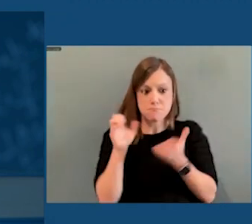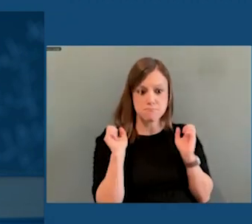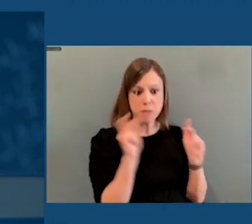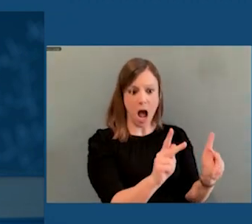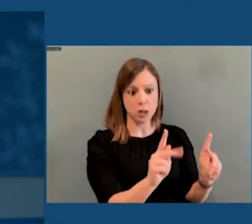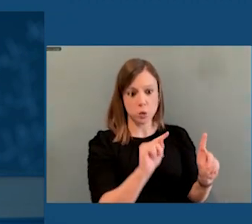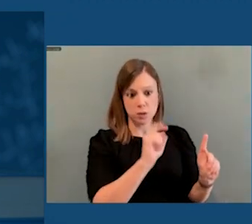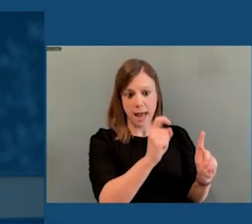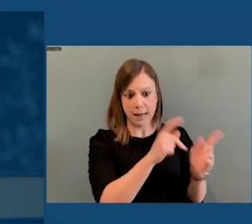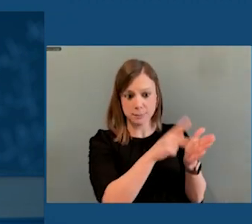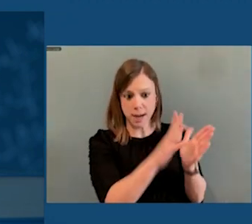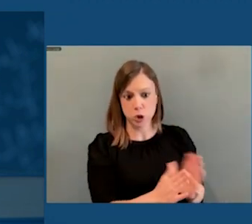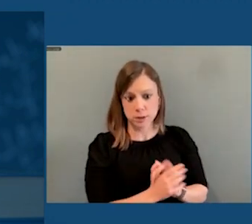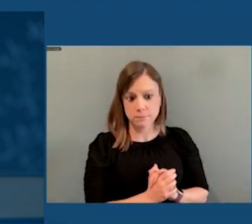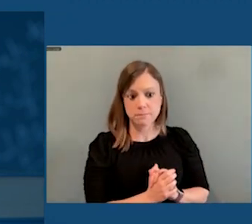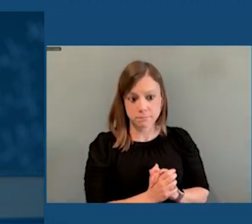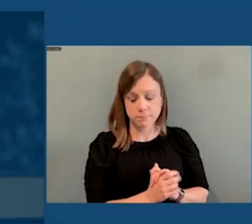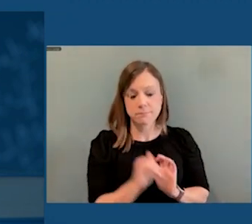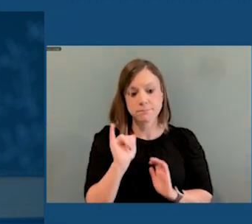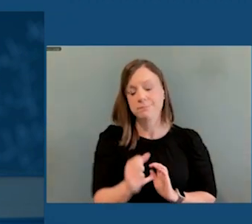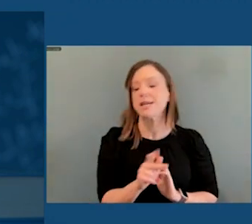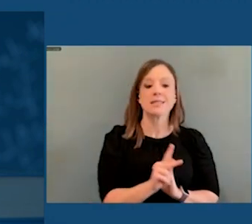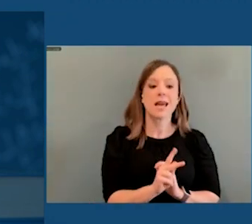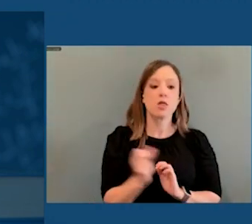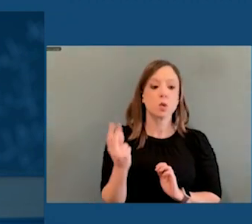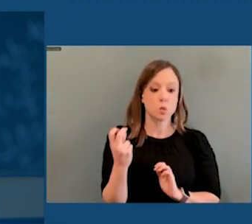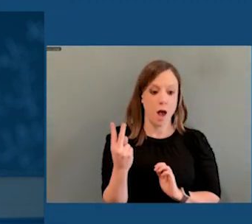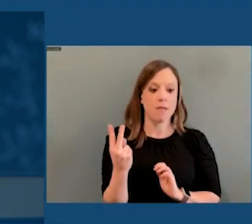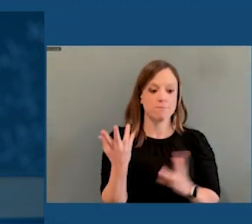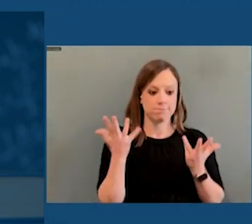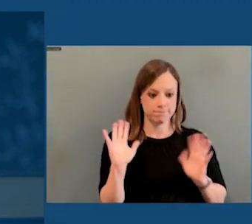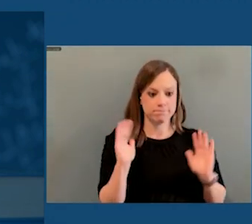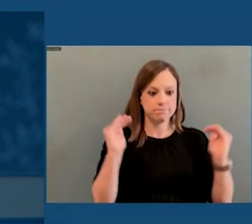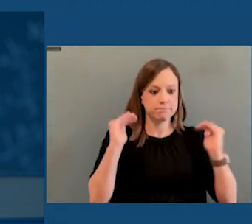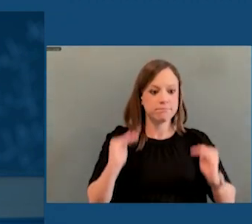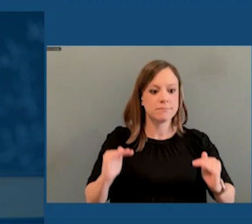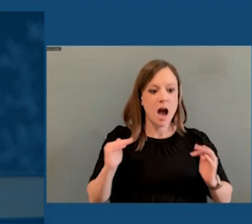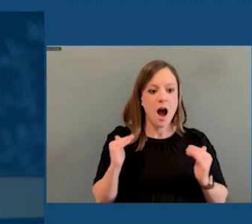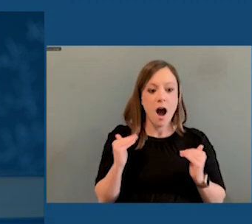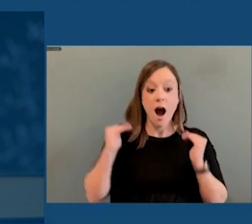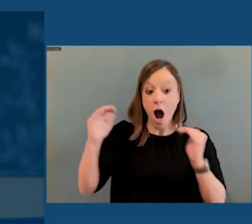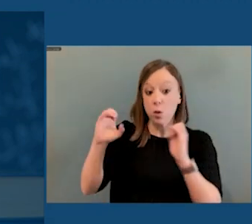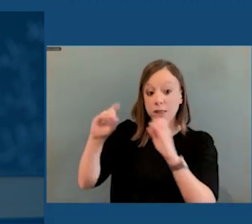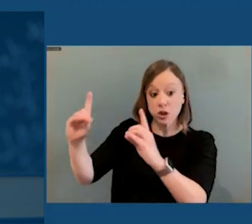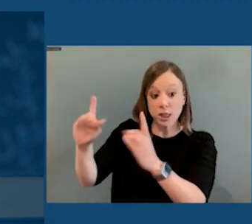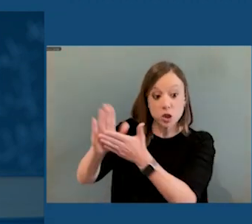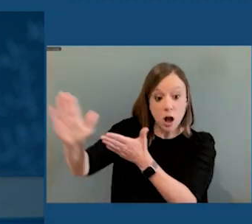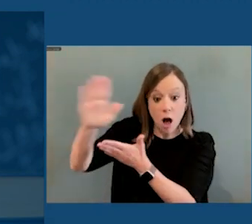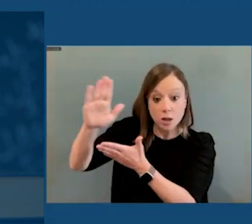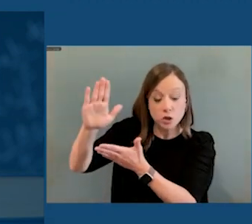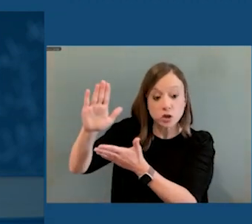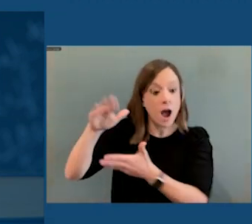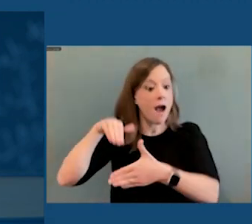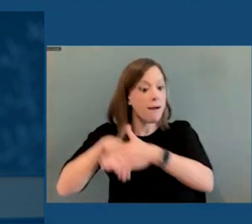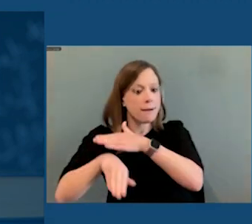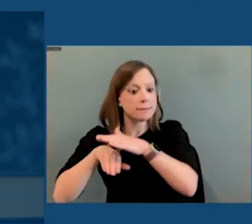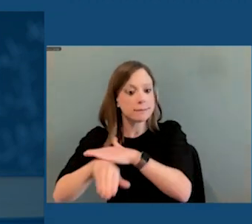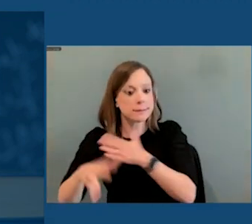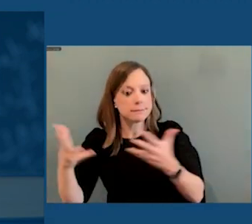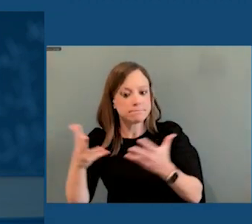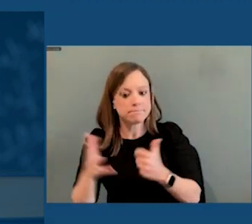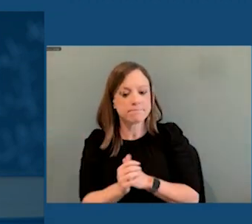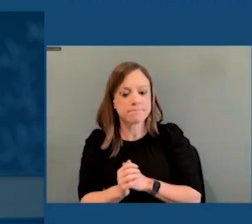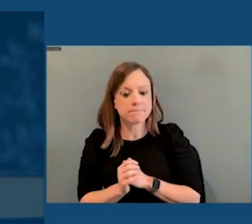That was K through 12. Let's talk about higher education. Access to higher education continues to be one